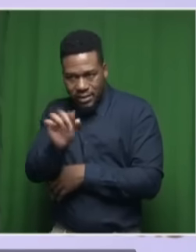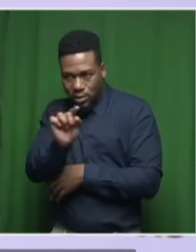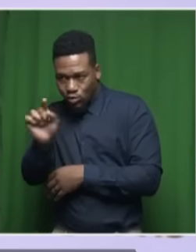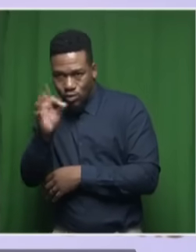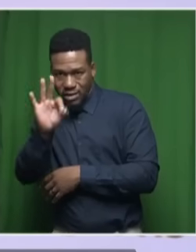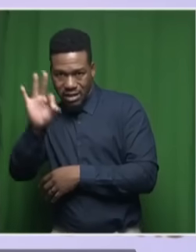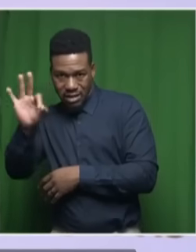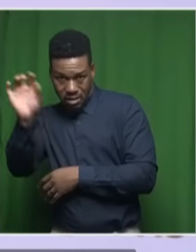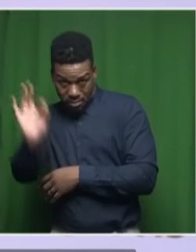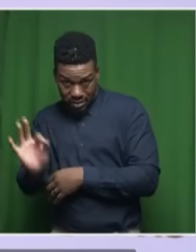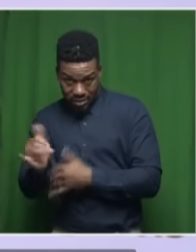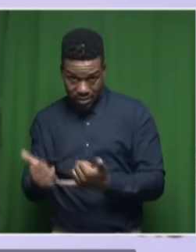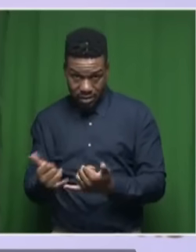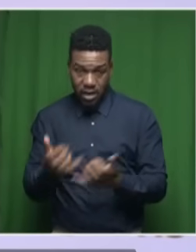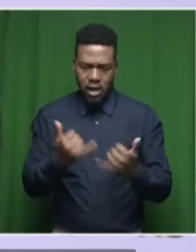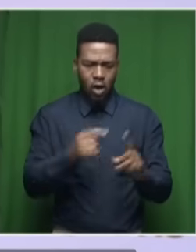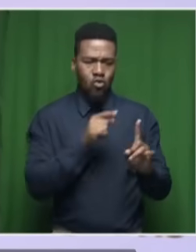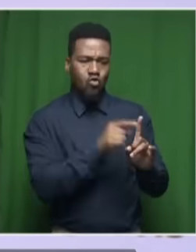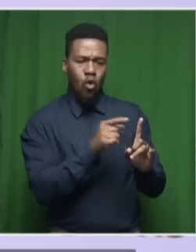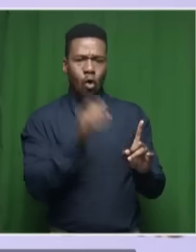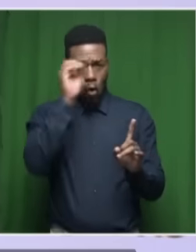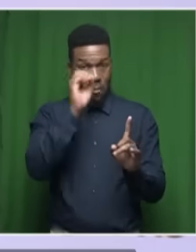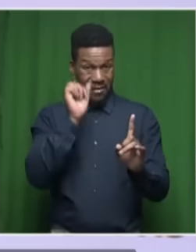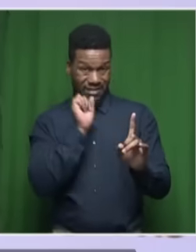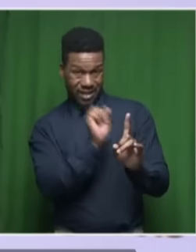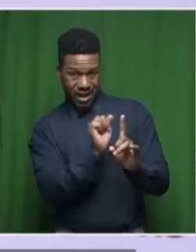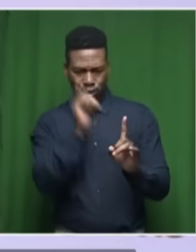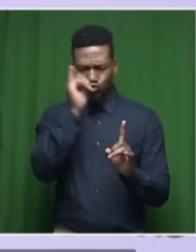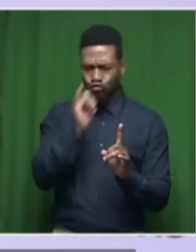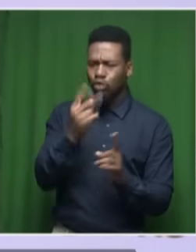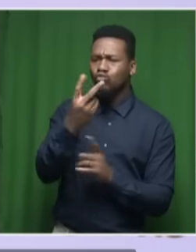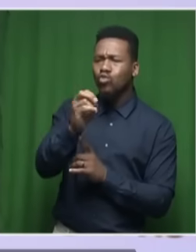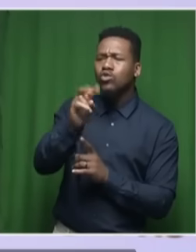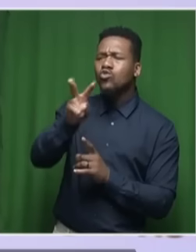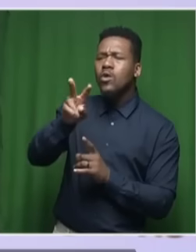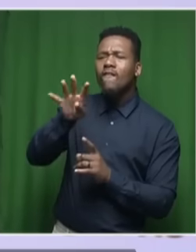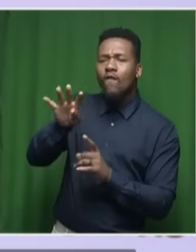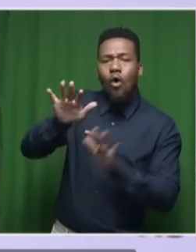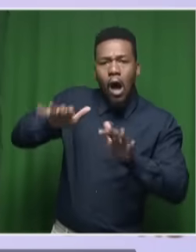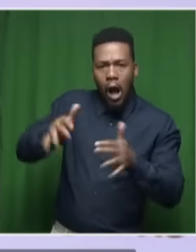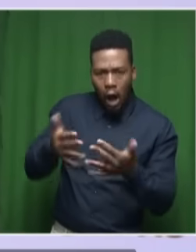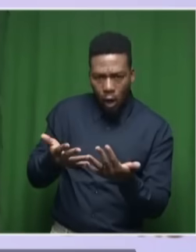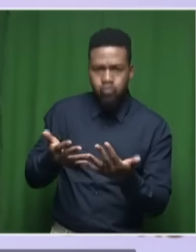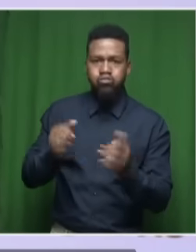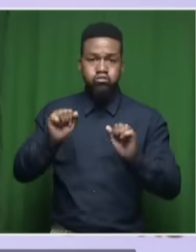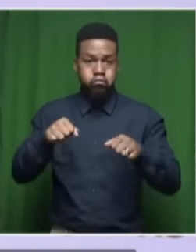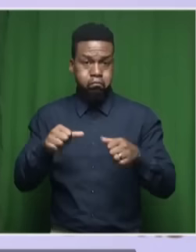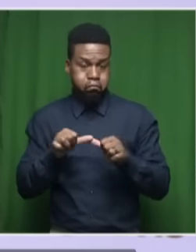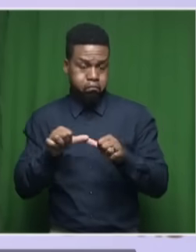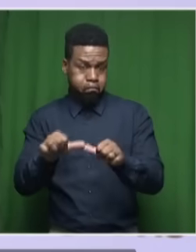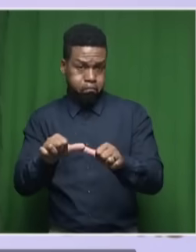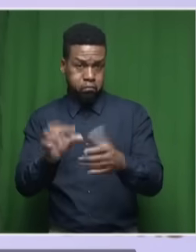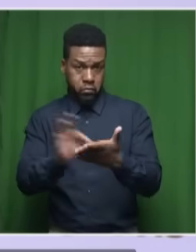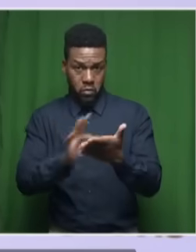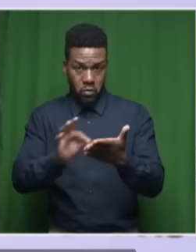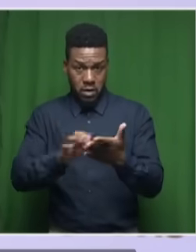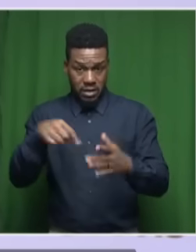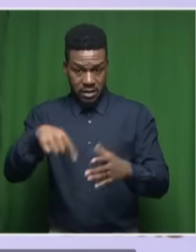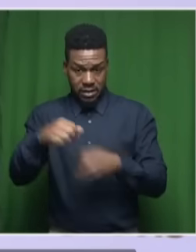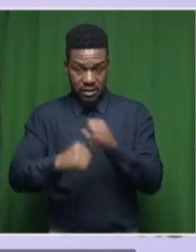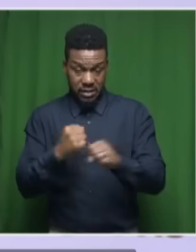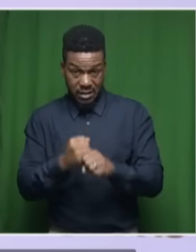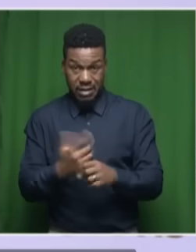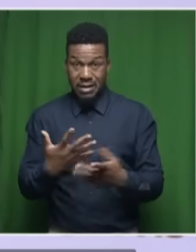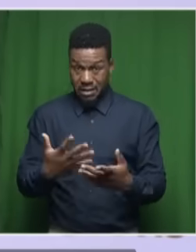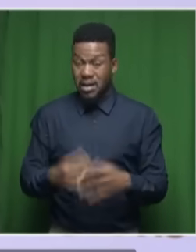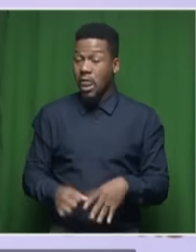year 2024 could look as the country prepares to hold what could be its most crucial elections since